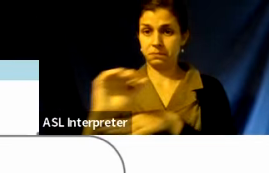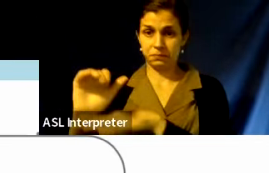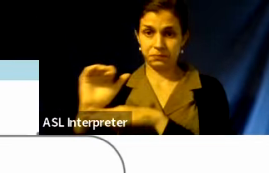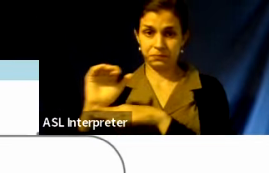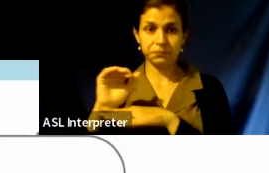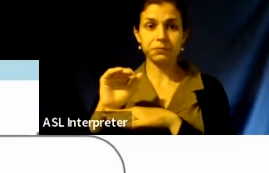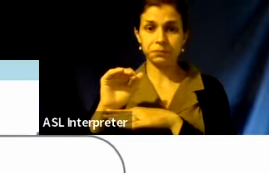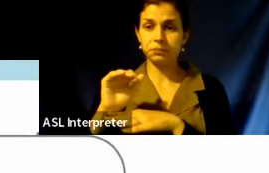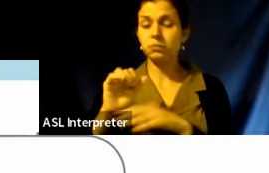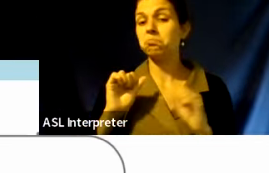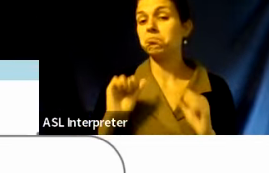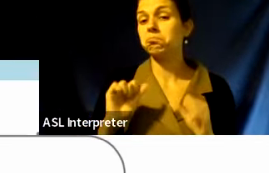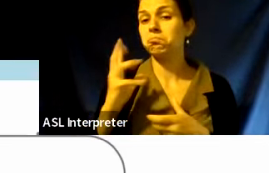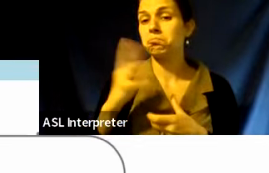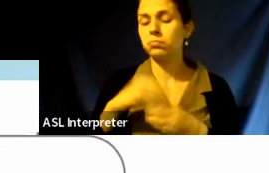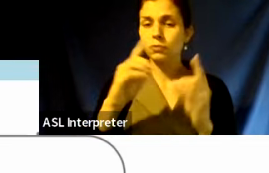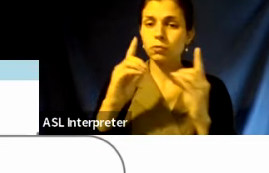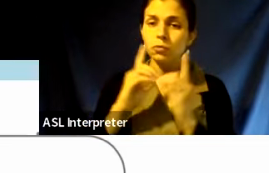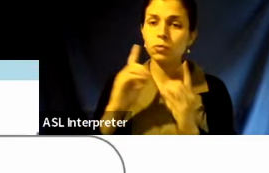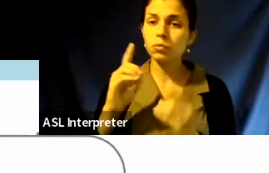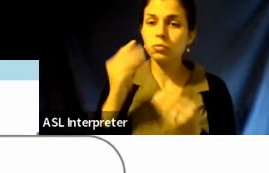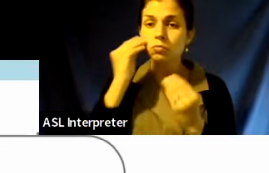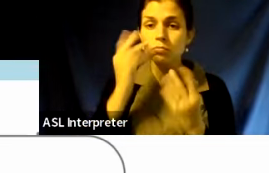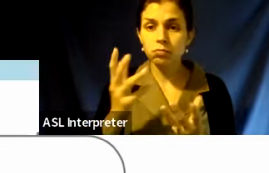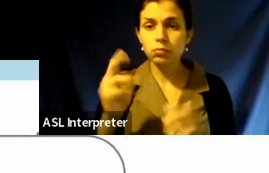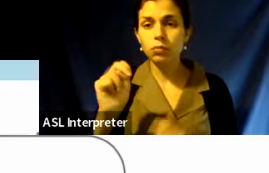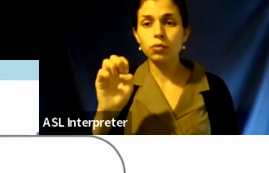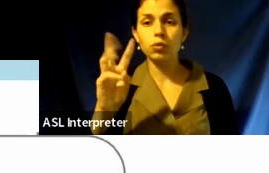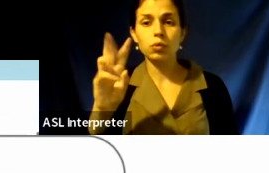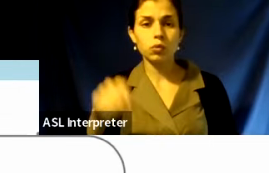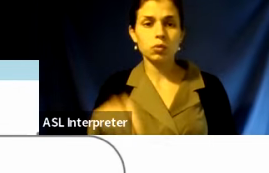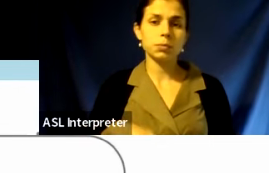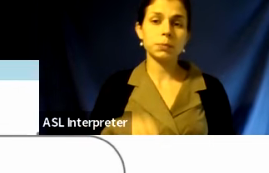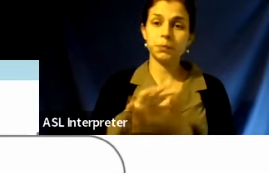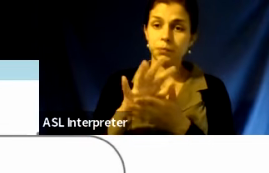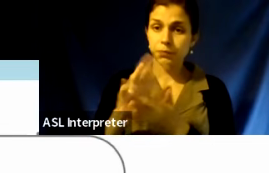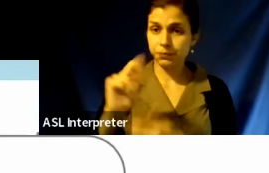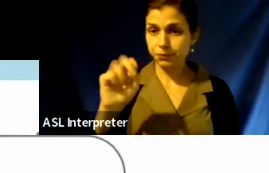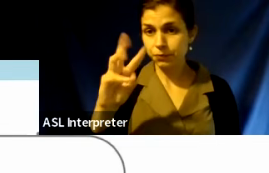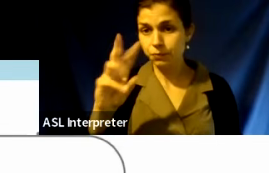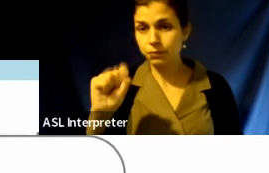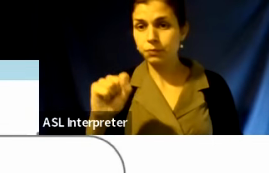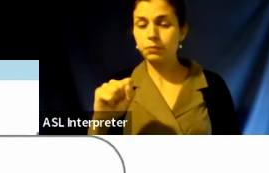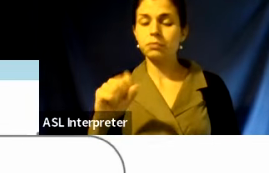may include district news, school news, and classroom news.